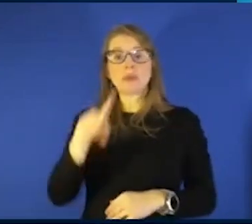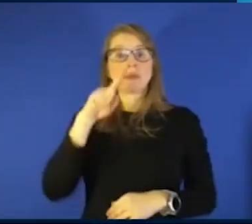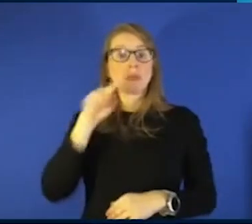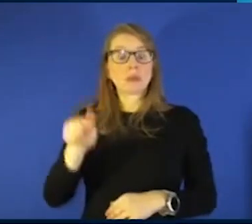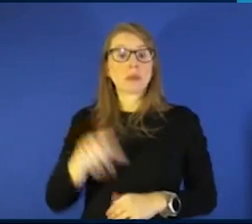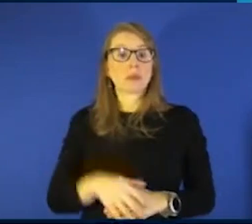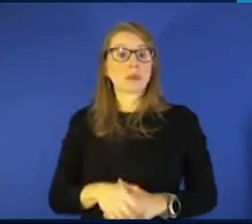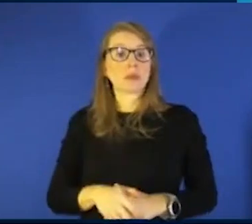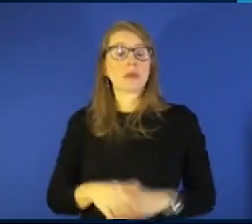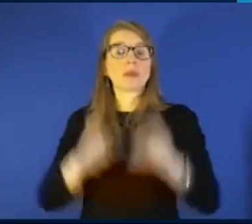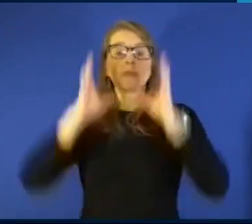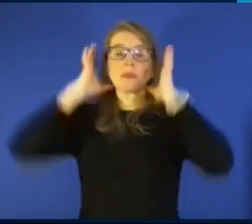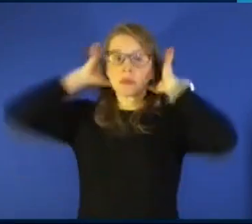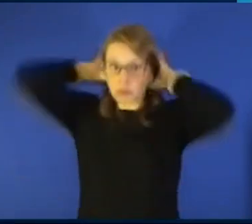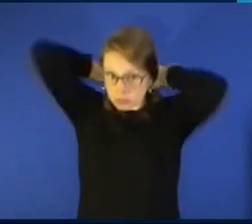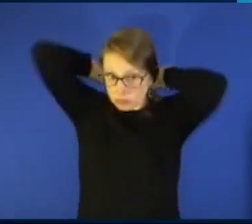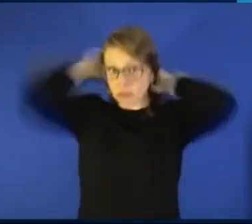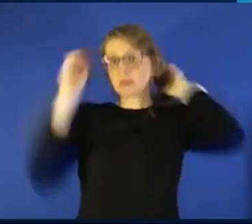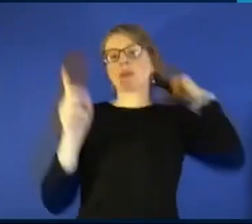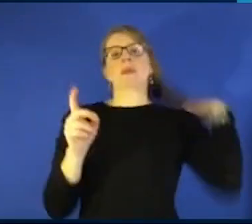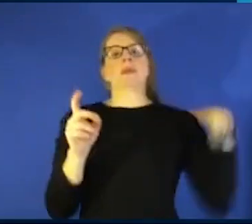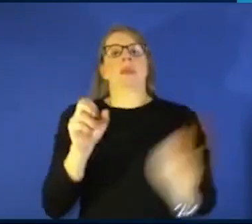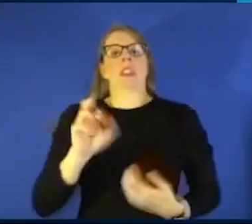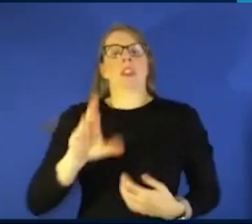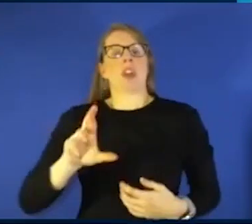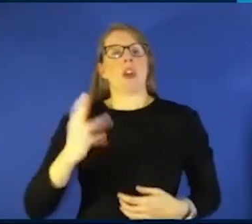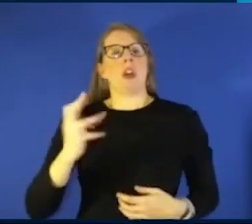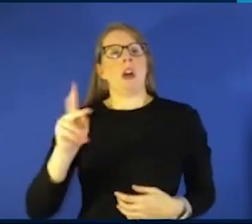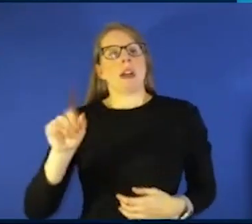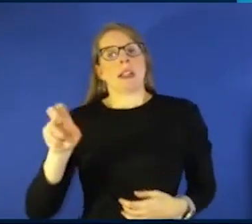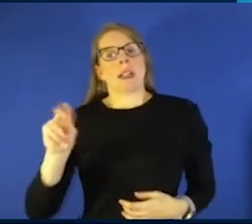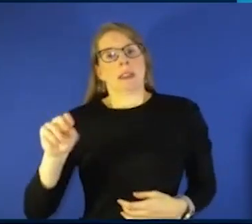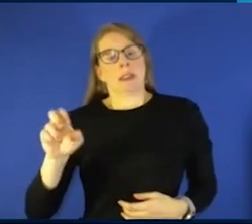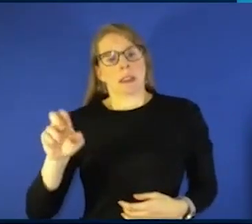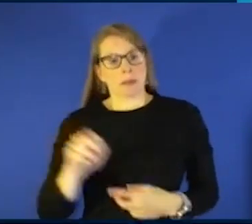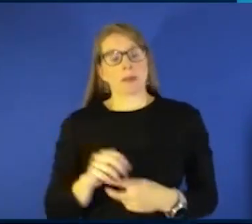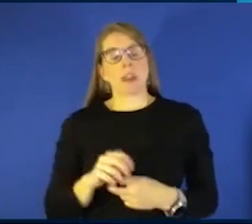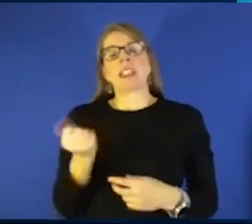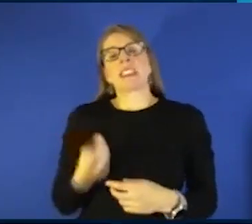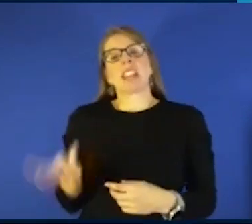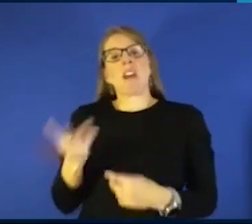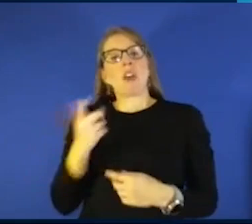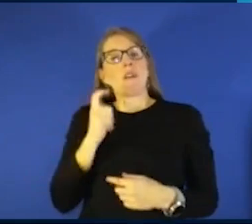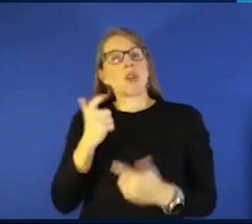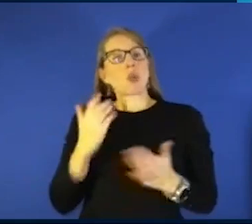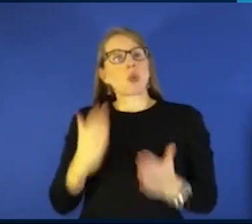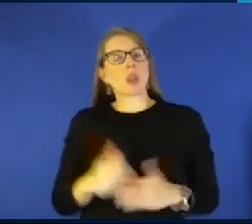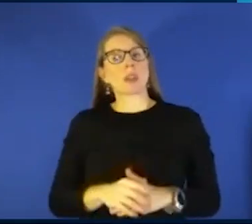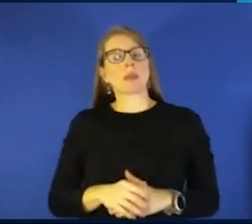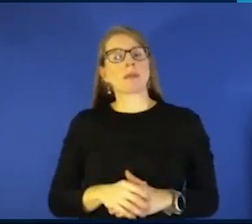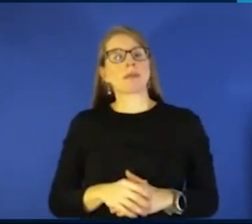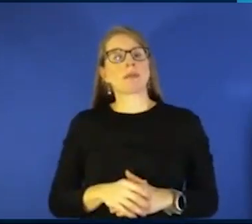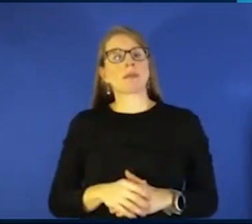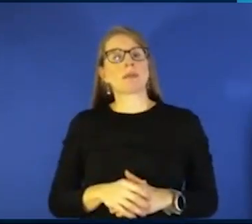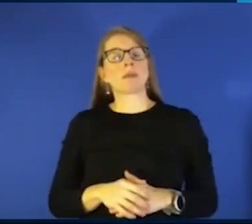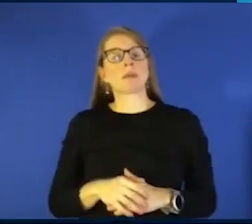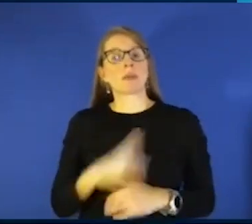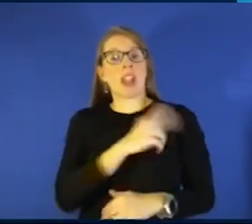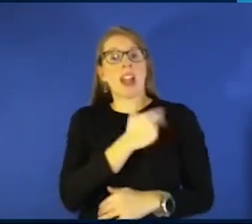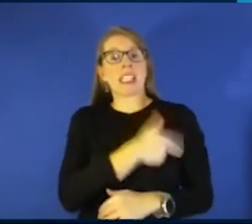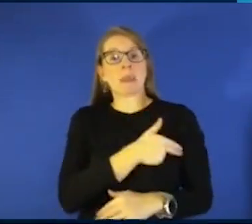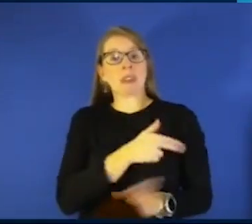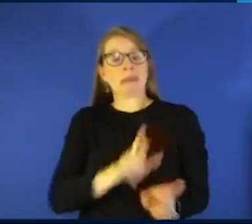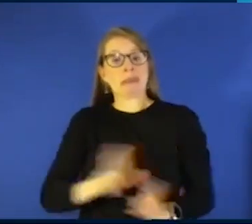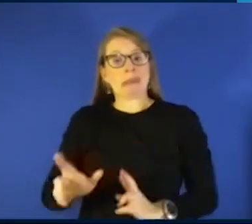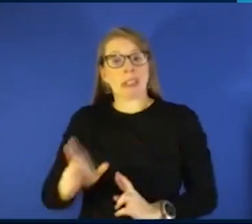well, Dr. Hawkinson, I'll ask you this question. Several of our viewers are asking if the hospital is bracing for some sort of a